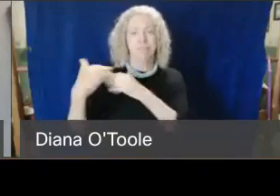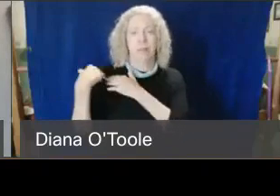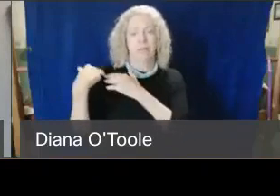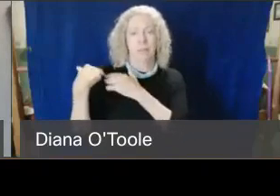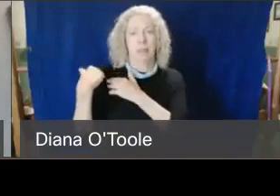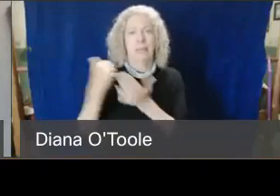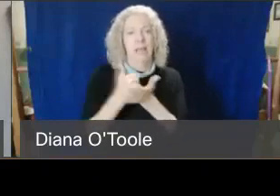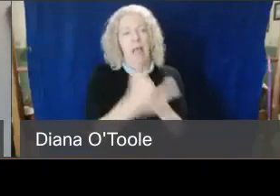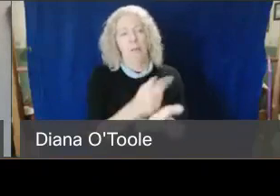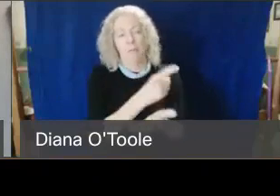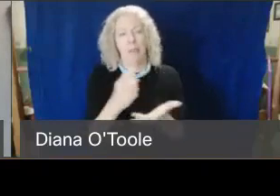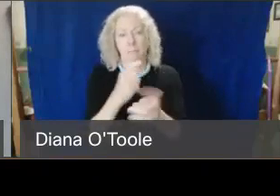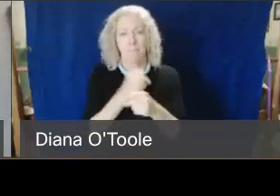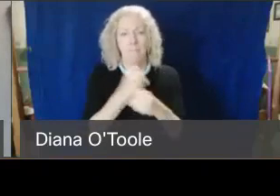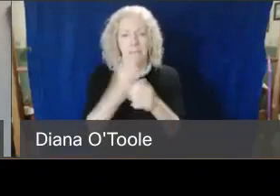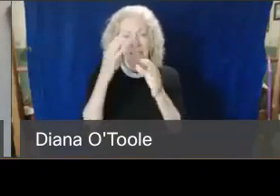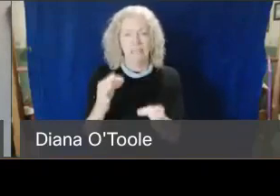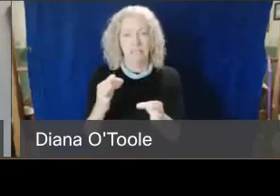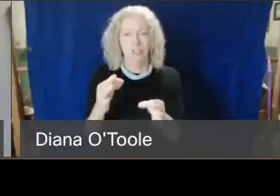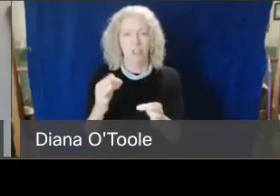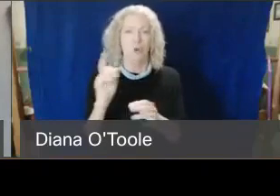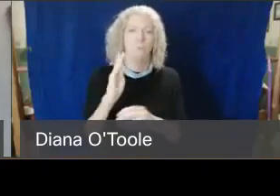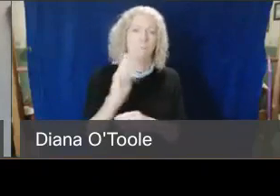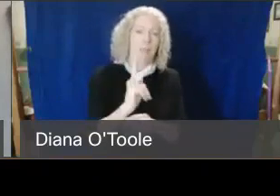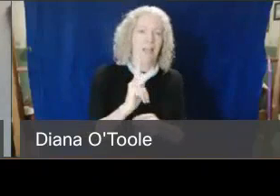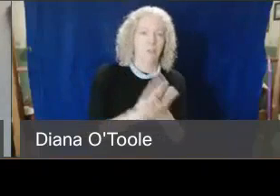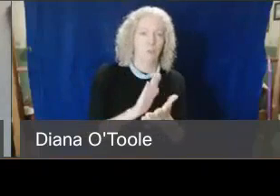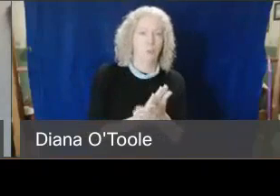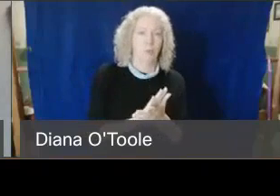our folks from Student Services, and they're doing a great job.